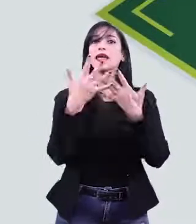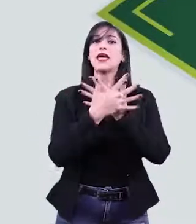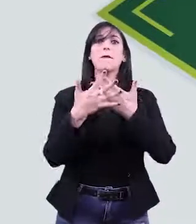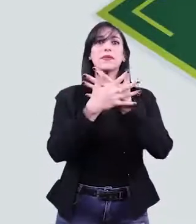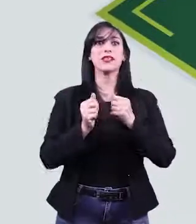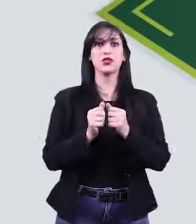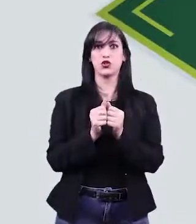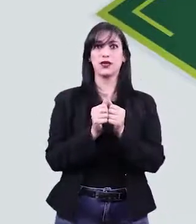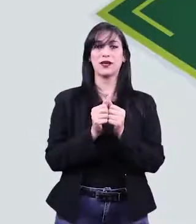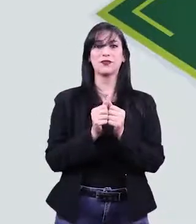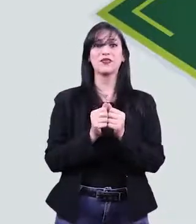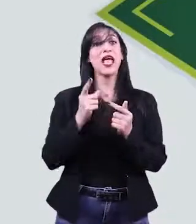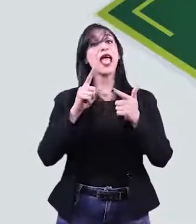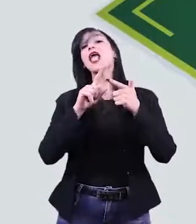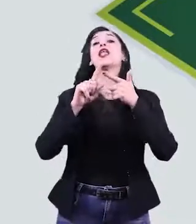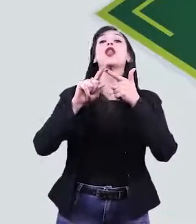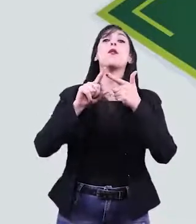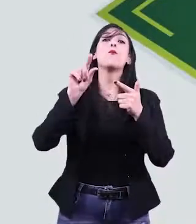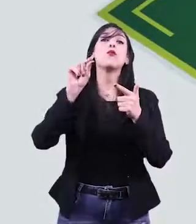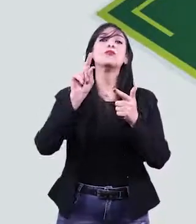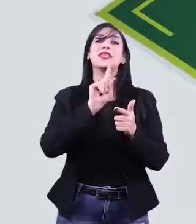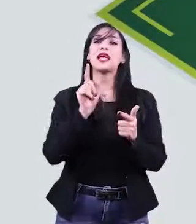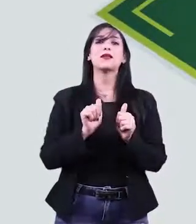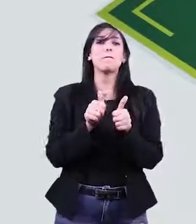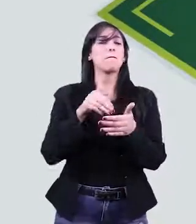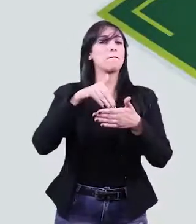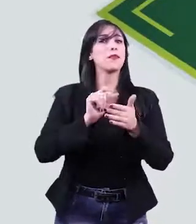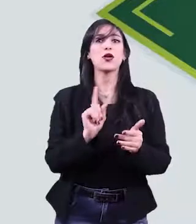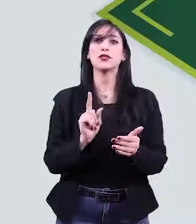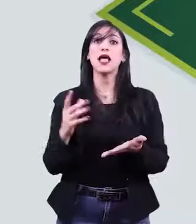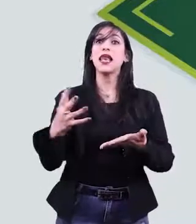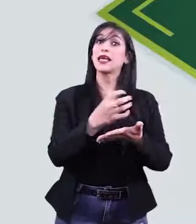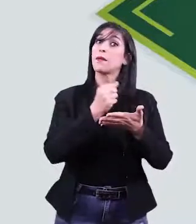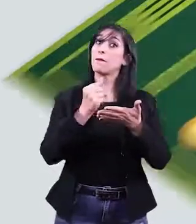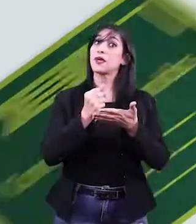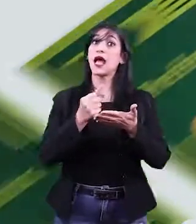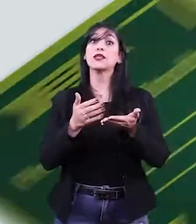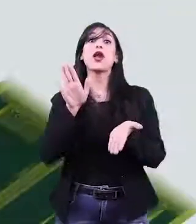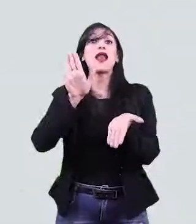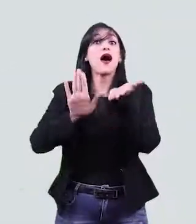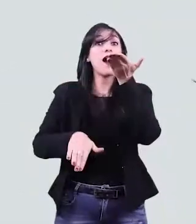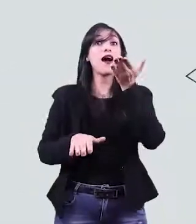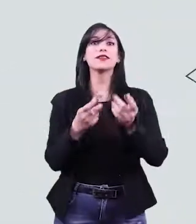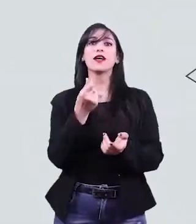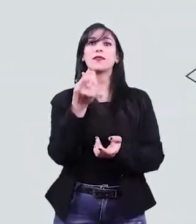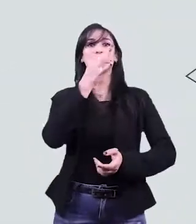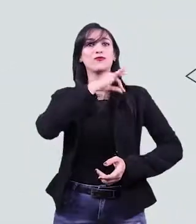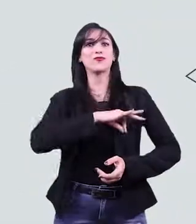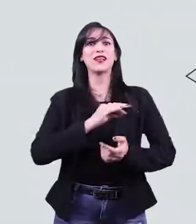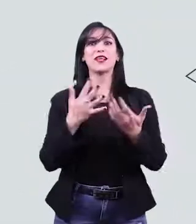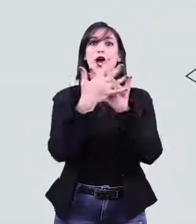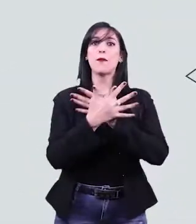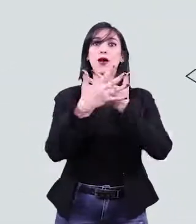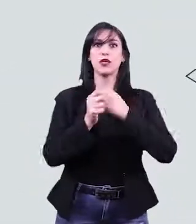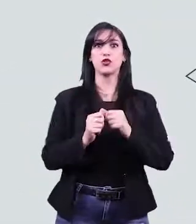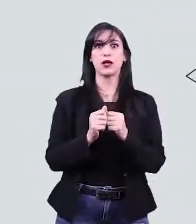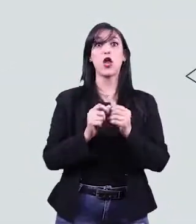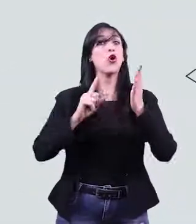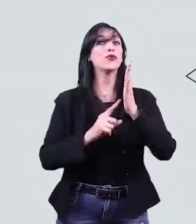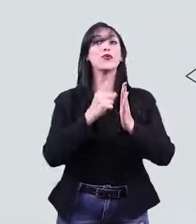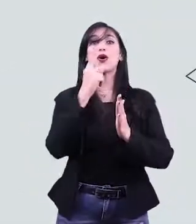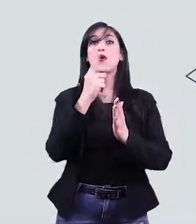preferred stock owners may not have voting rights but have a higher claim on assets and earnings. Owners of preferred stocks receive dividends before